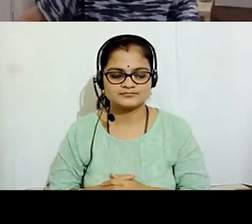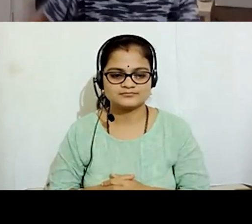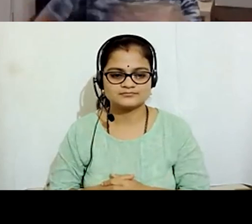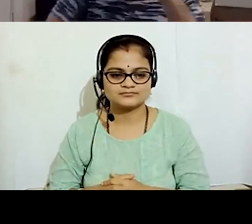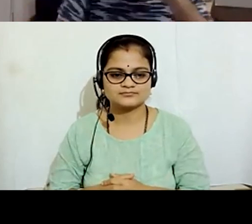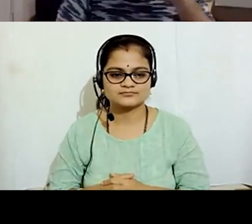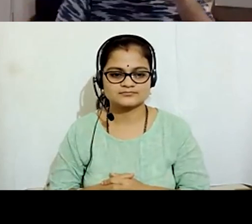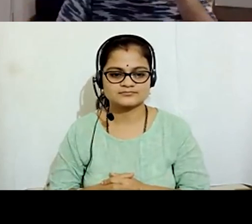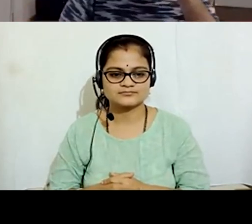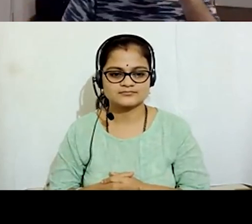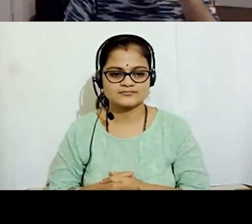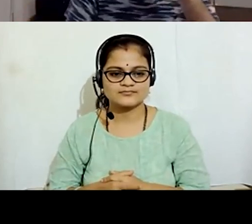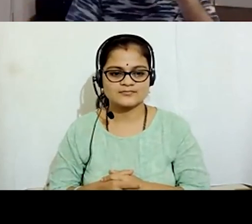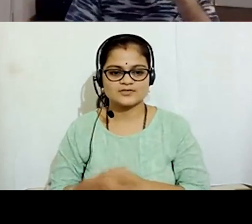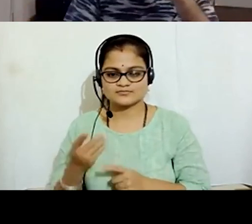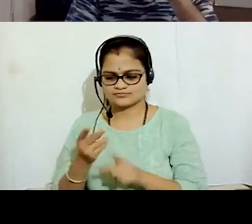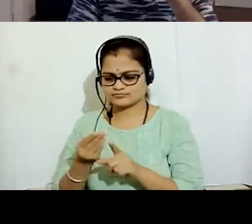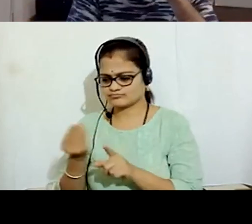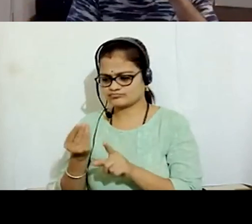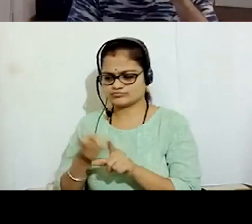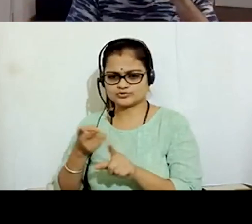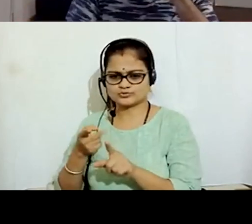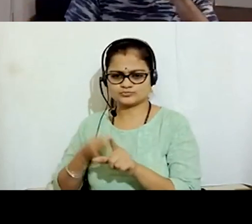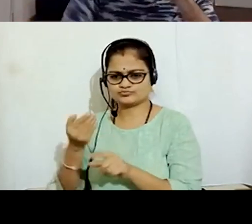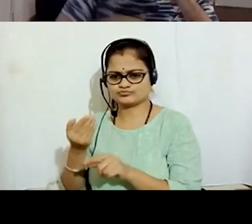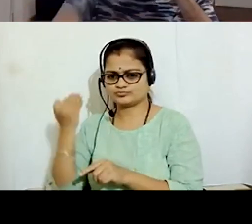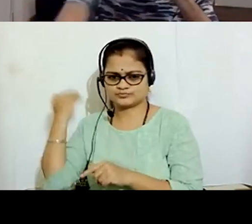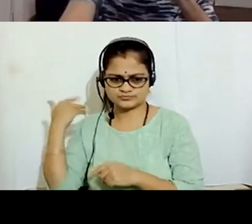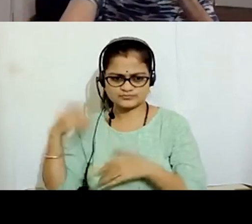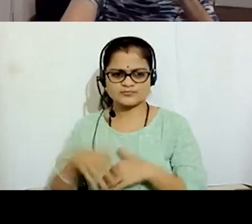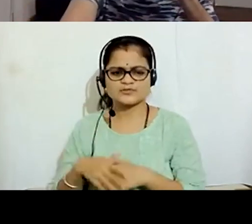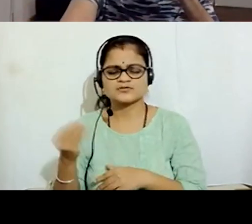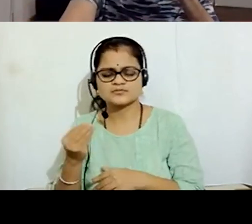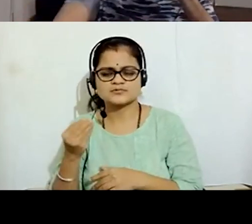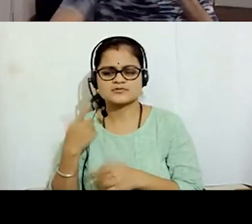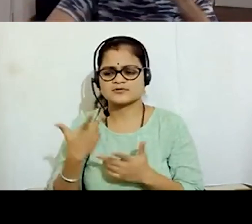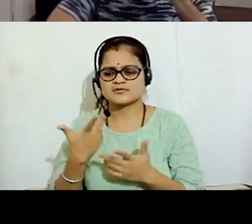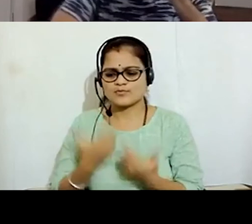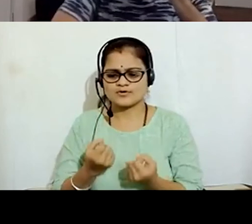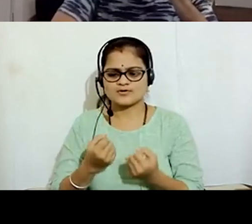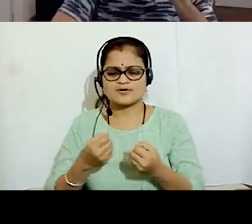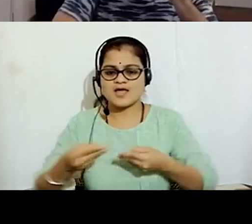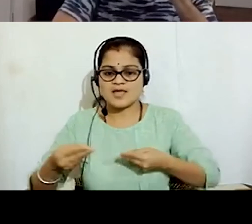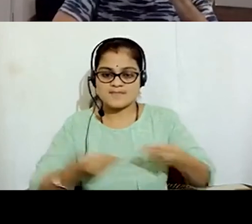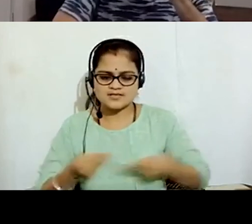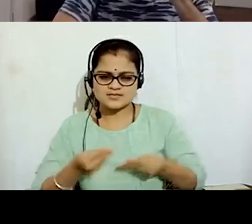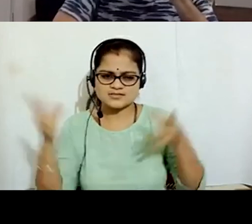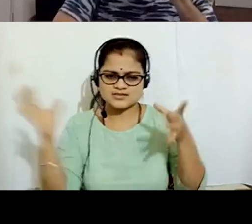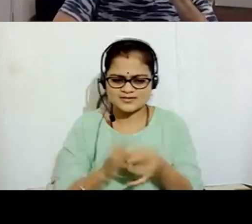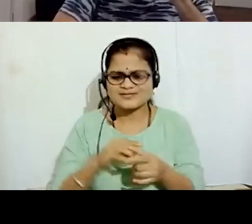So, a couple of years ago, I was just, I do some sound design for commercial projects every now and